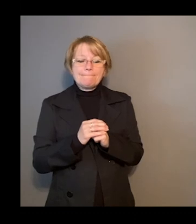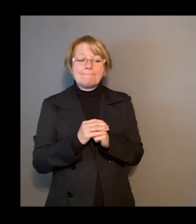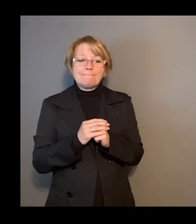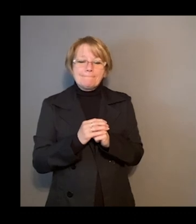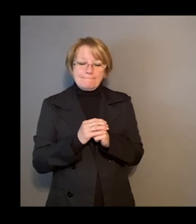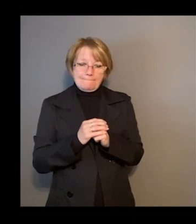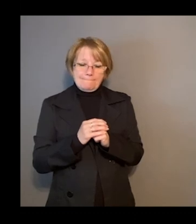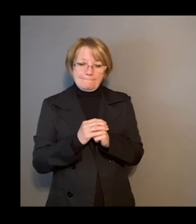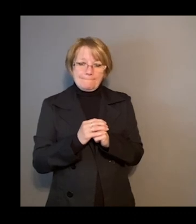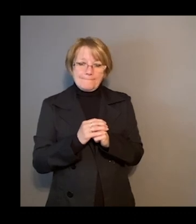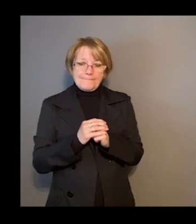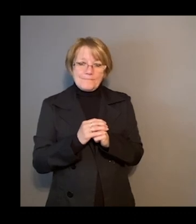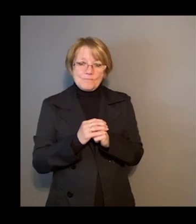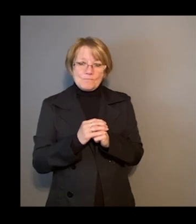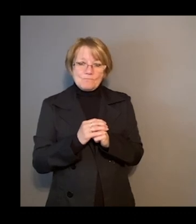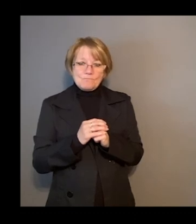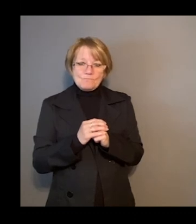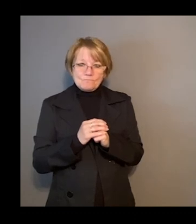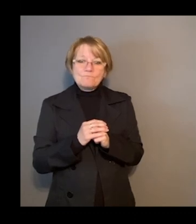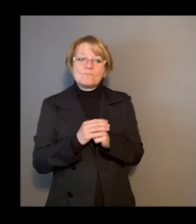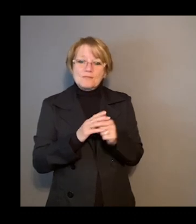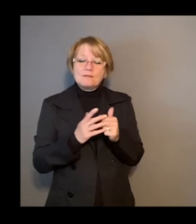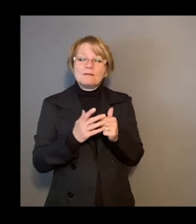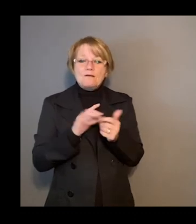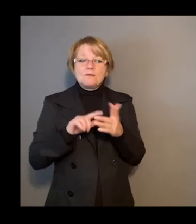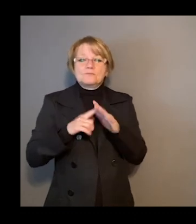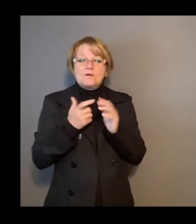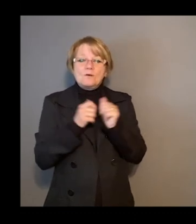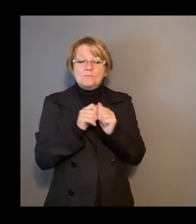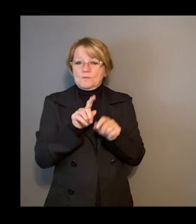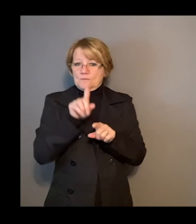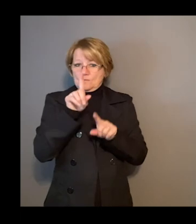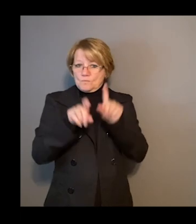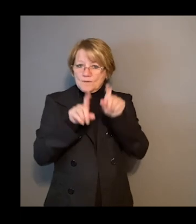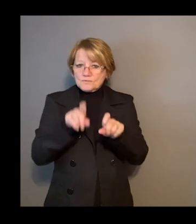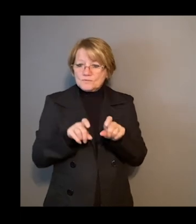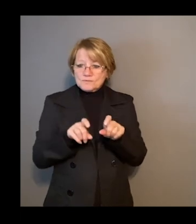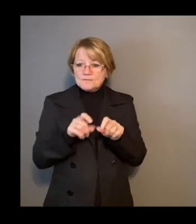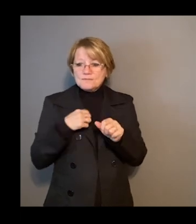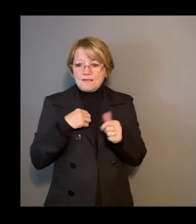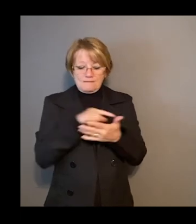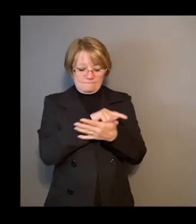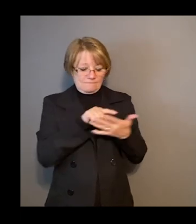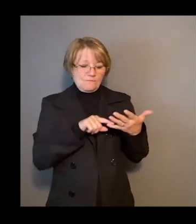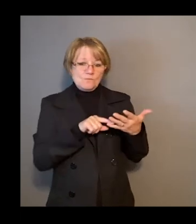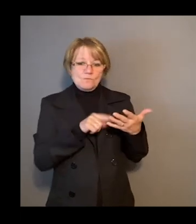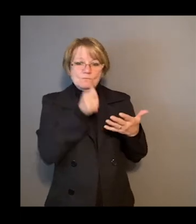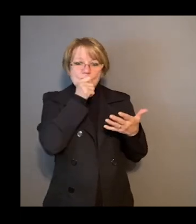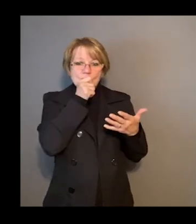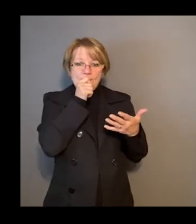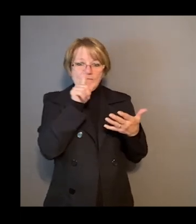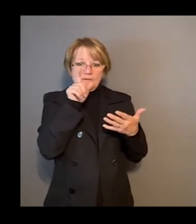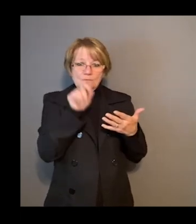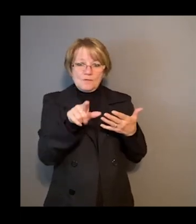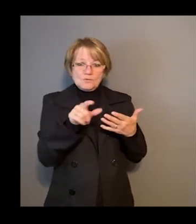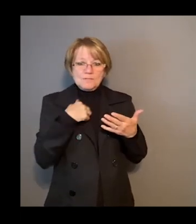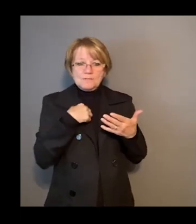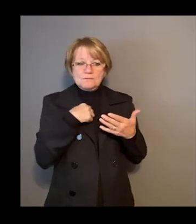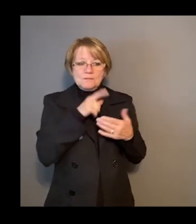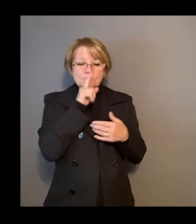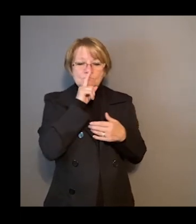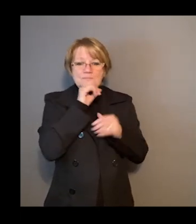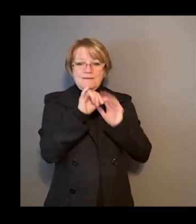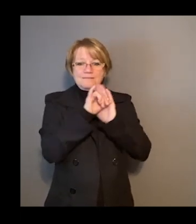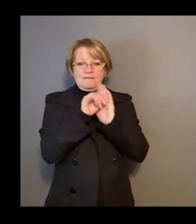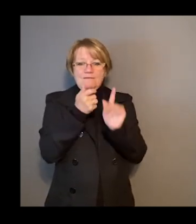I'll start with the questions and kind of go from there. And there's a few I have that are private. So one is, it is